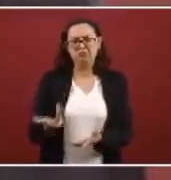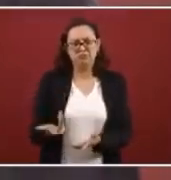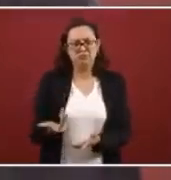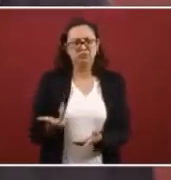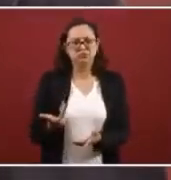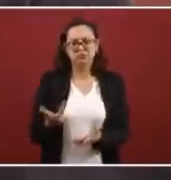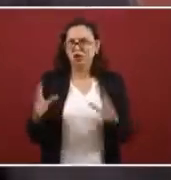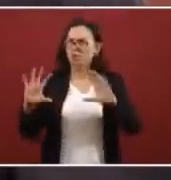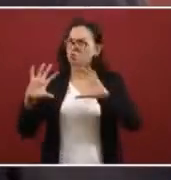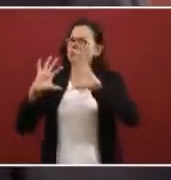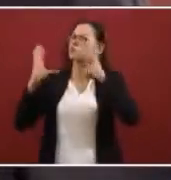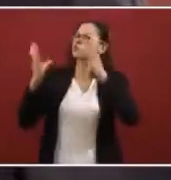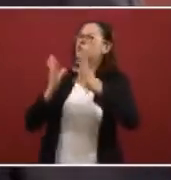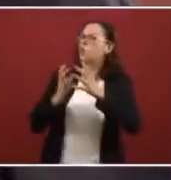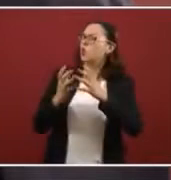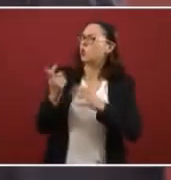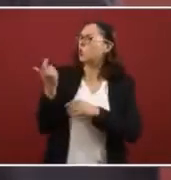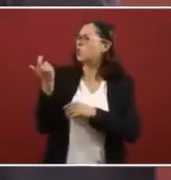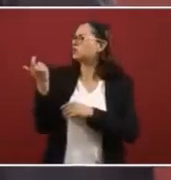We're going to look for